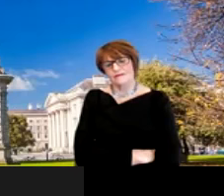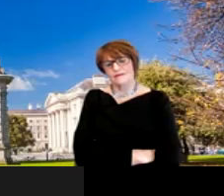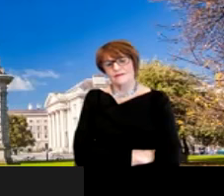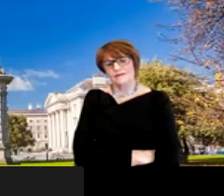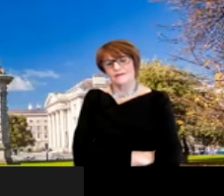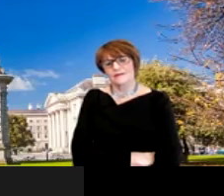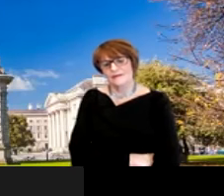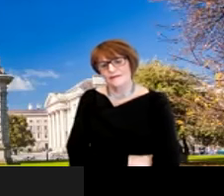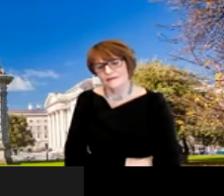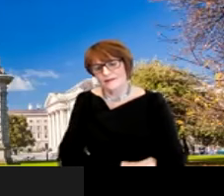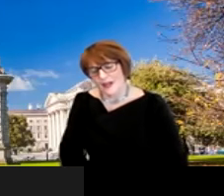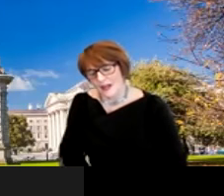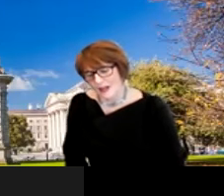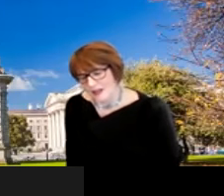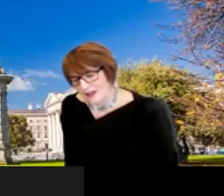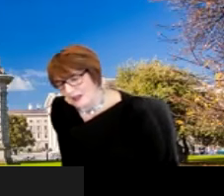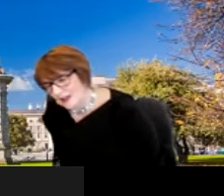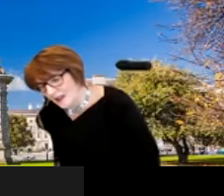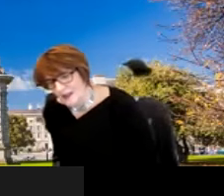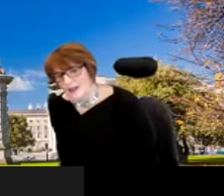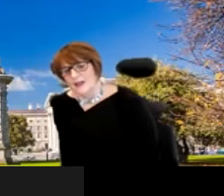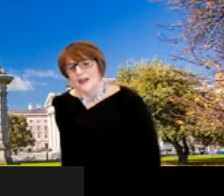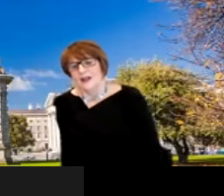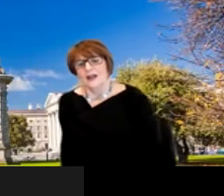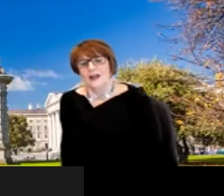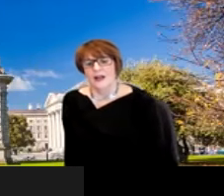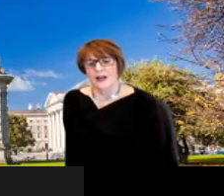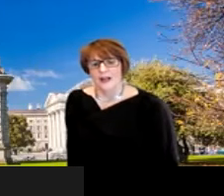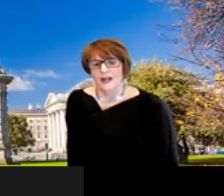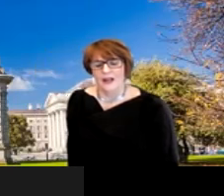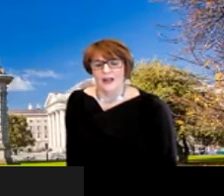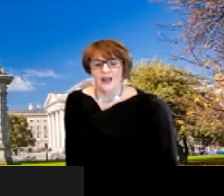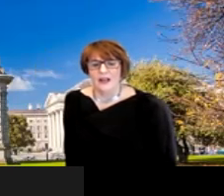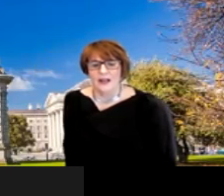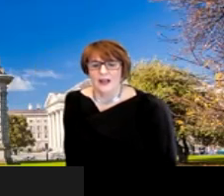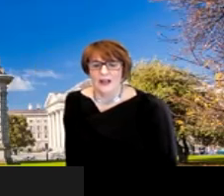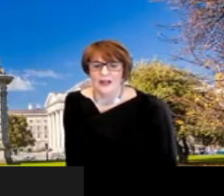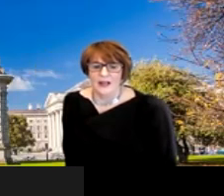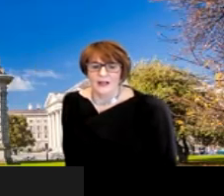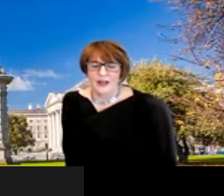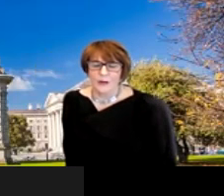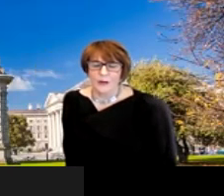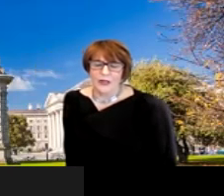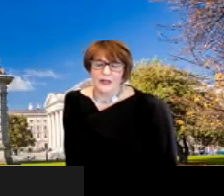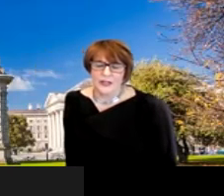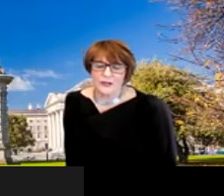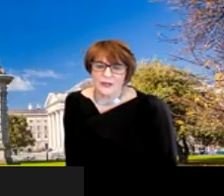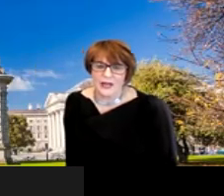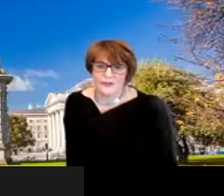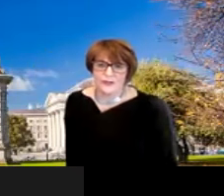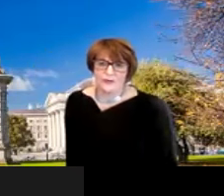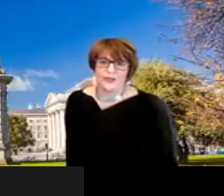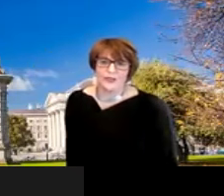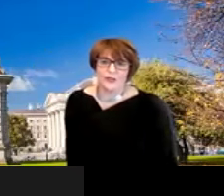we, what are the immediate next steps, and then in a broader sense, where are we going? Yeah, well, I think we